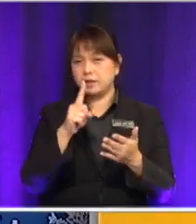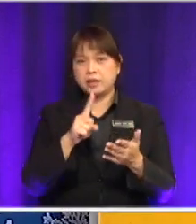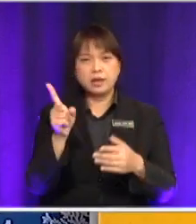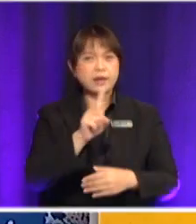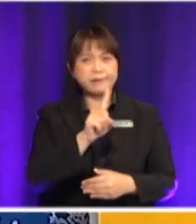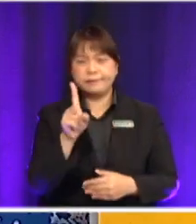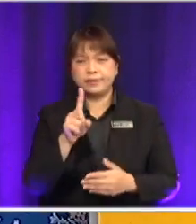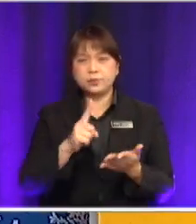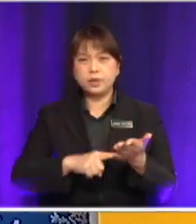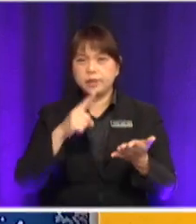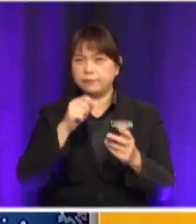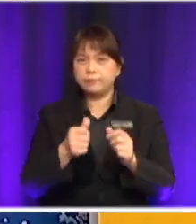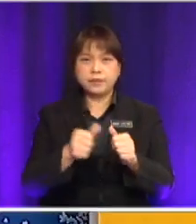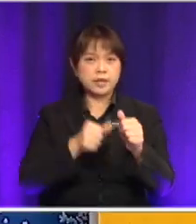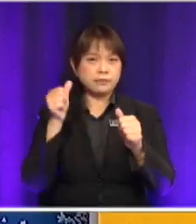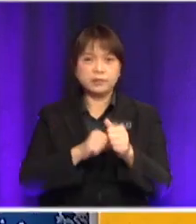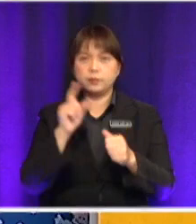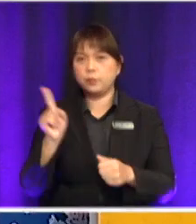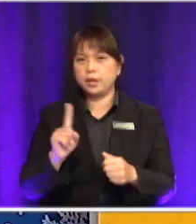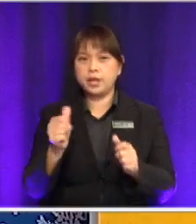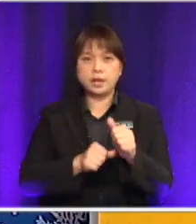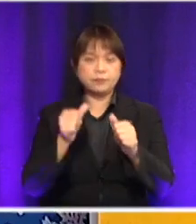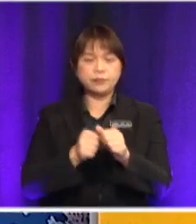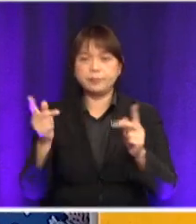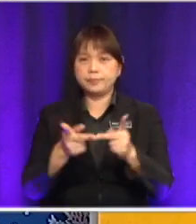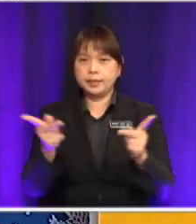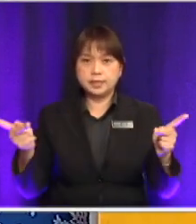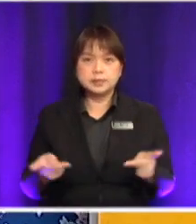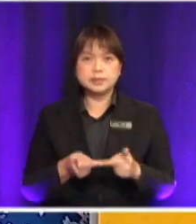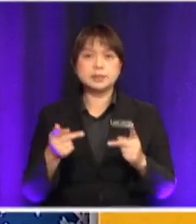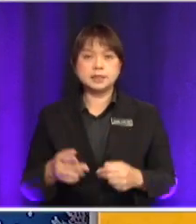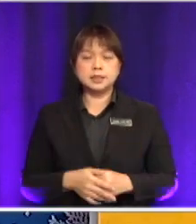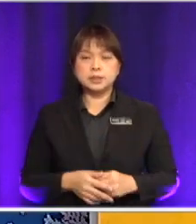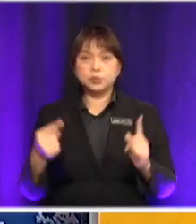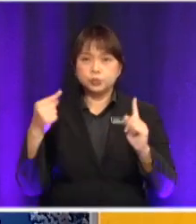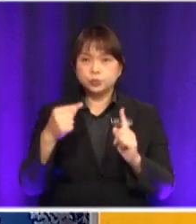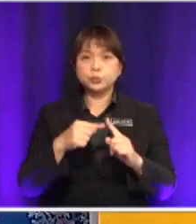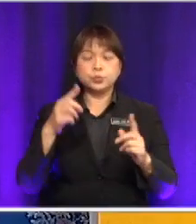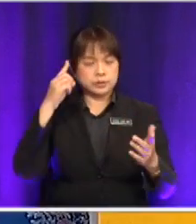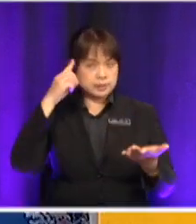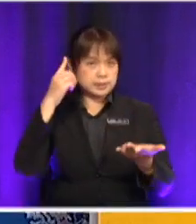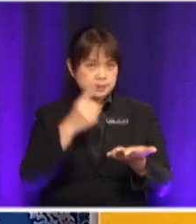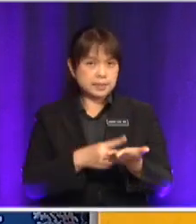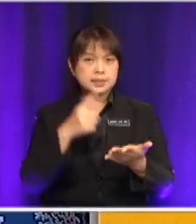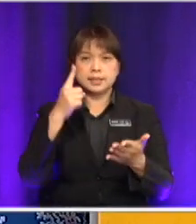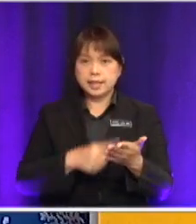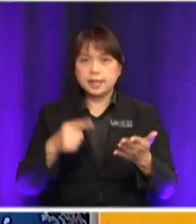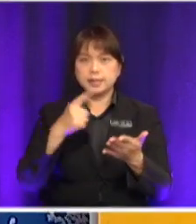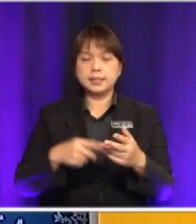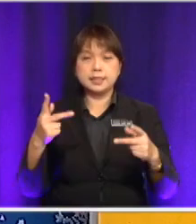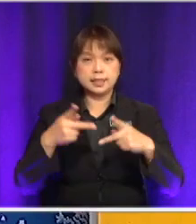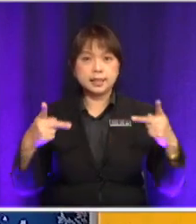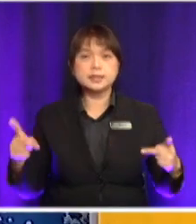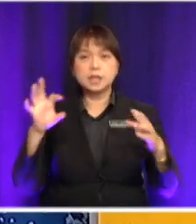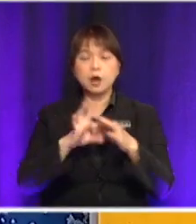talking about it just now, to prevent crimes from happening, even to detect any kind of problems, but